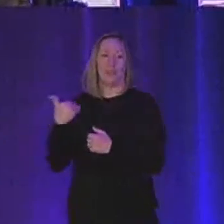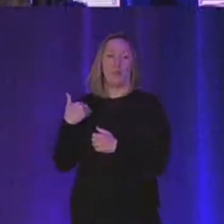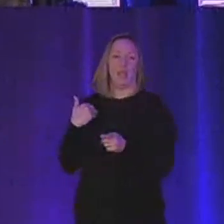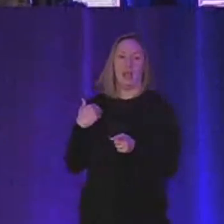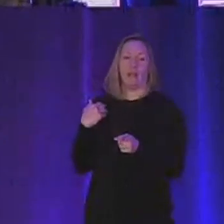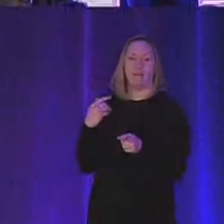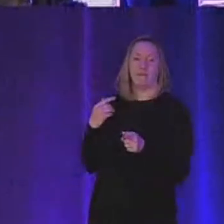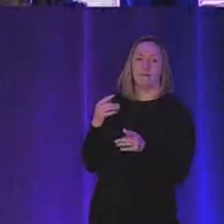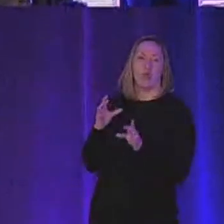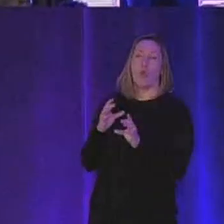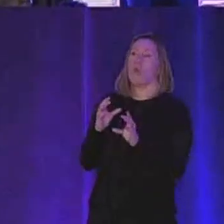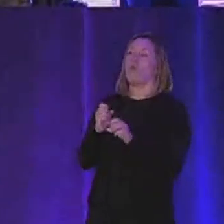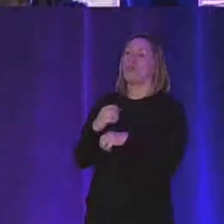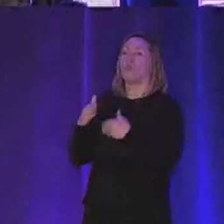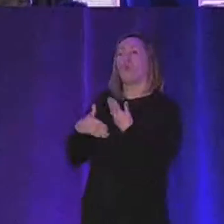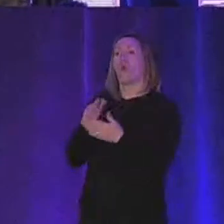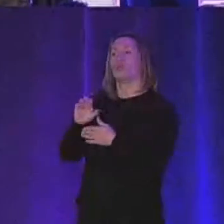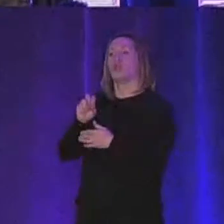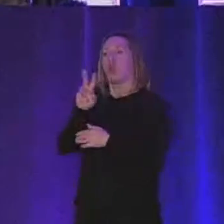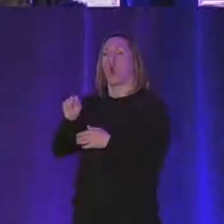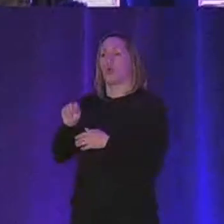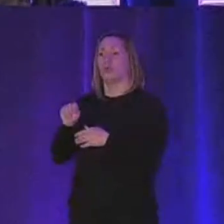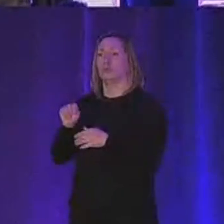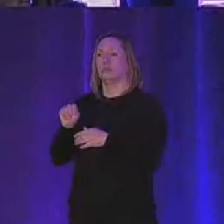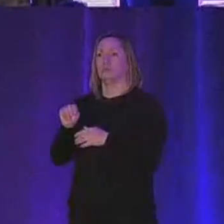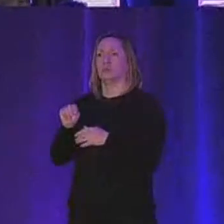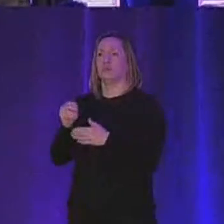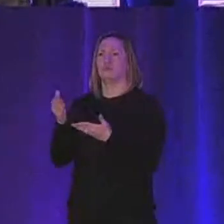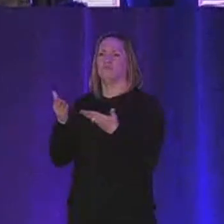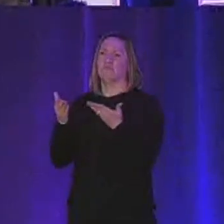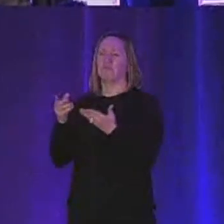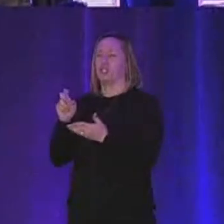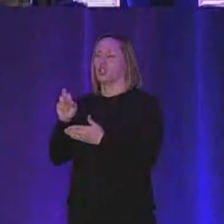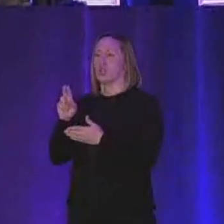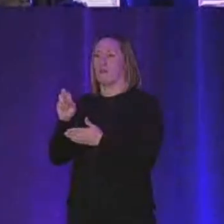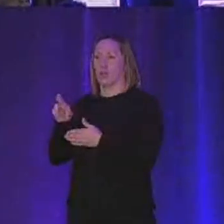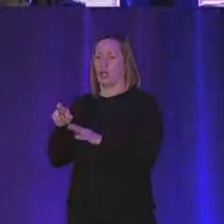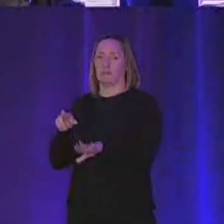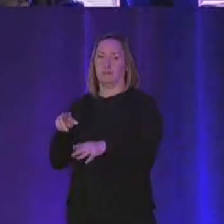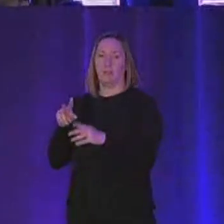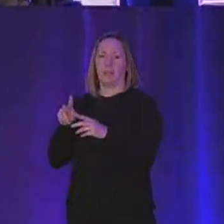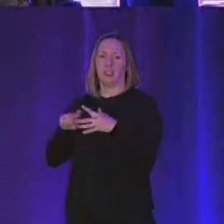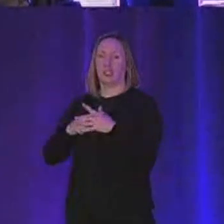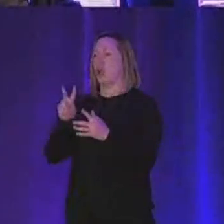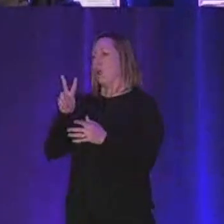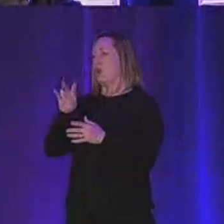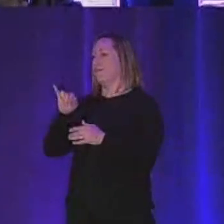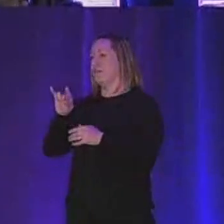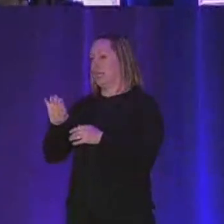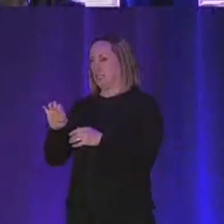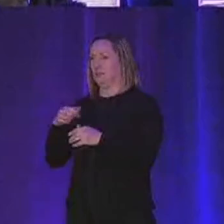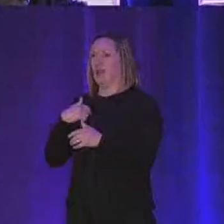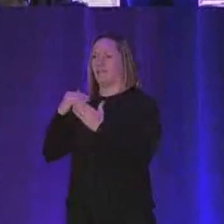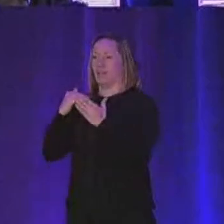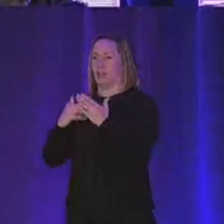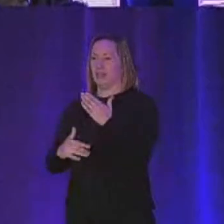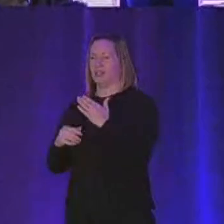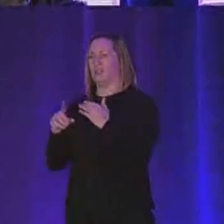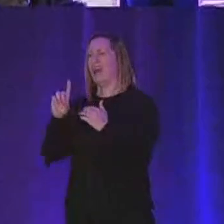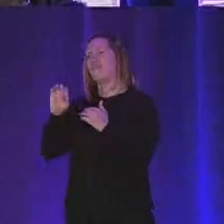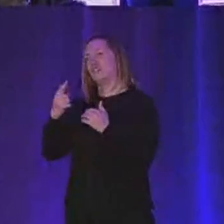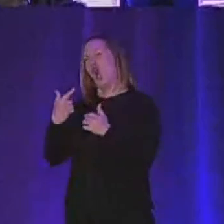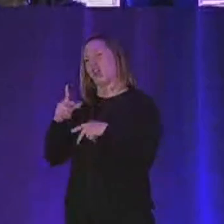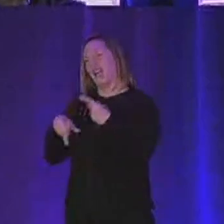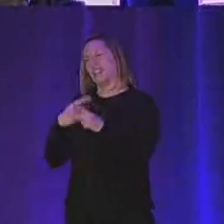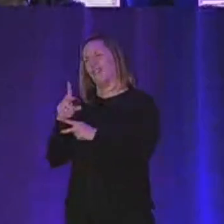your own situation of rolling our own server. What I'm going to do is just start Beat. And I have a list of like dog breeds that I like. It's a